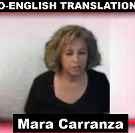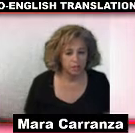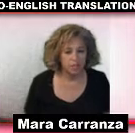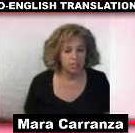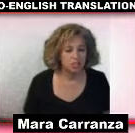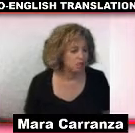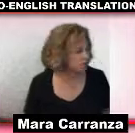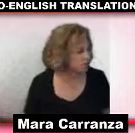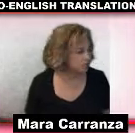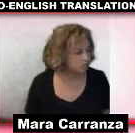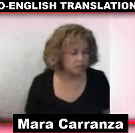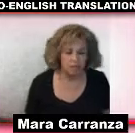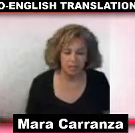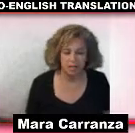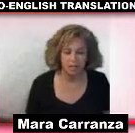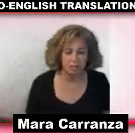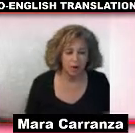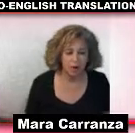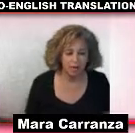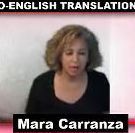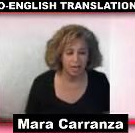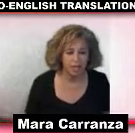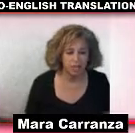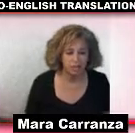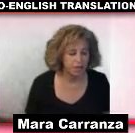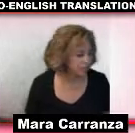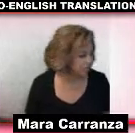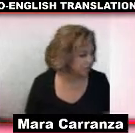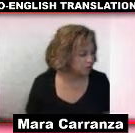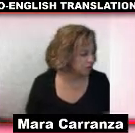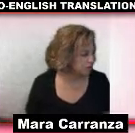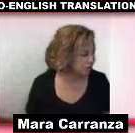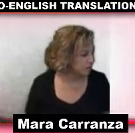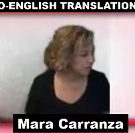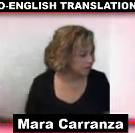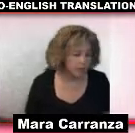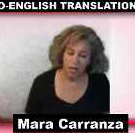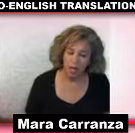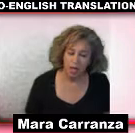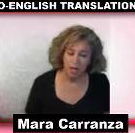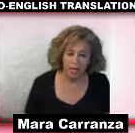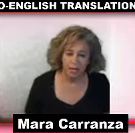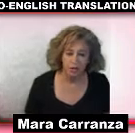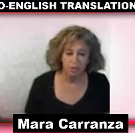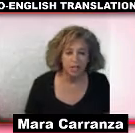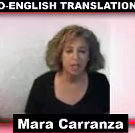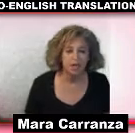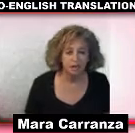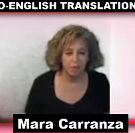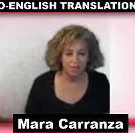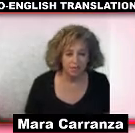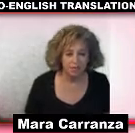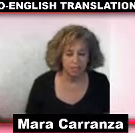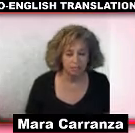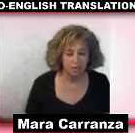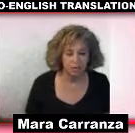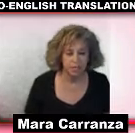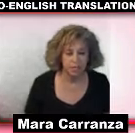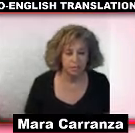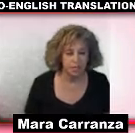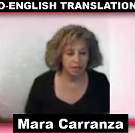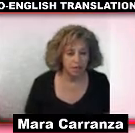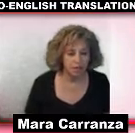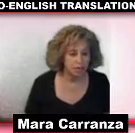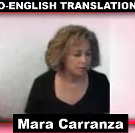So, so this is not right that he should be using and humiliating Mexicans for